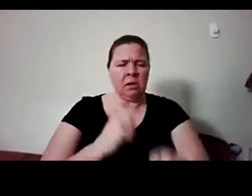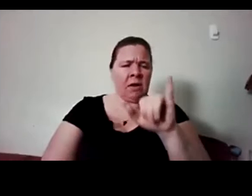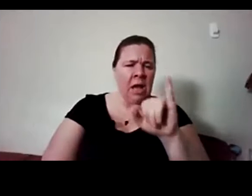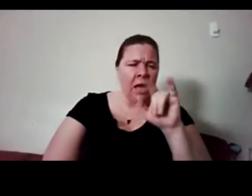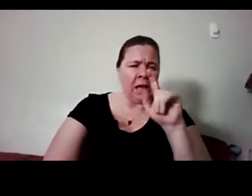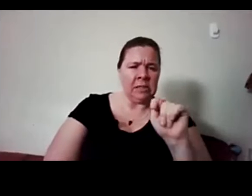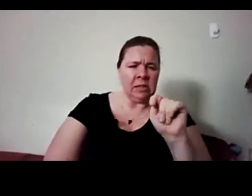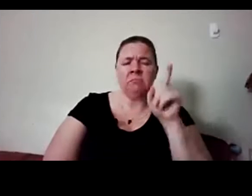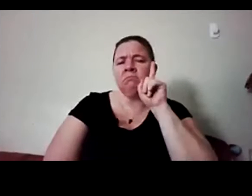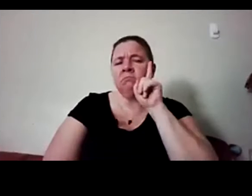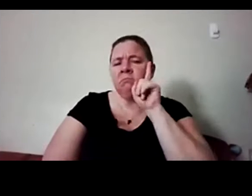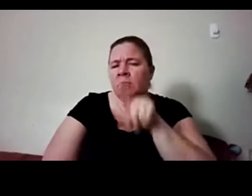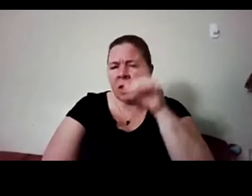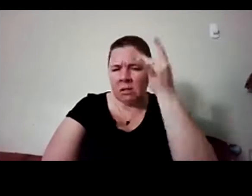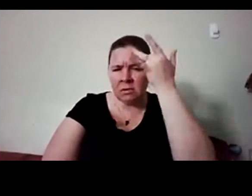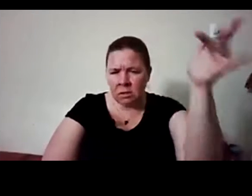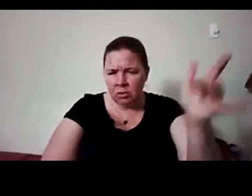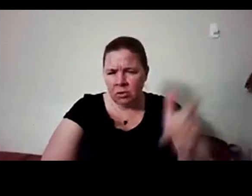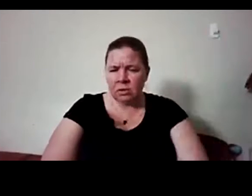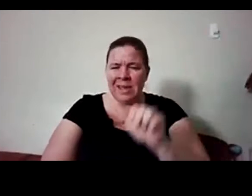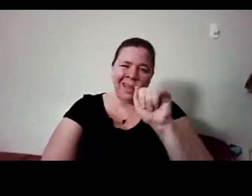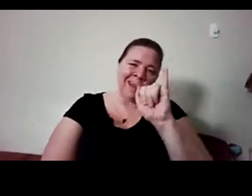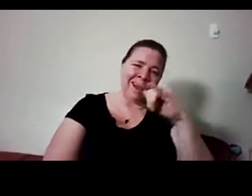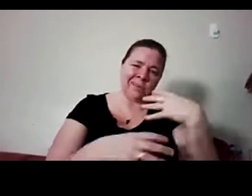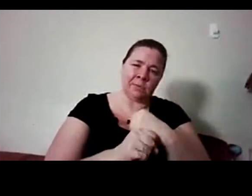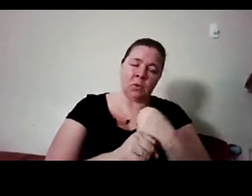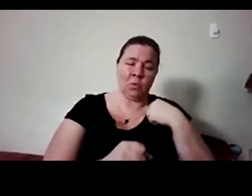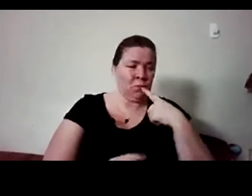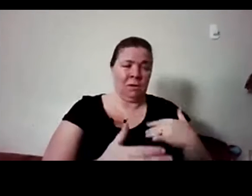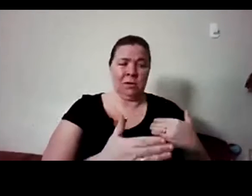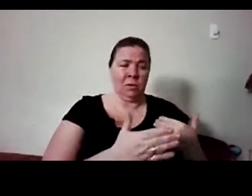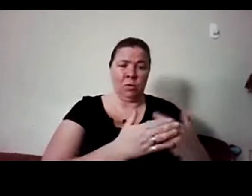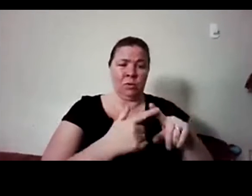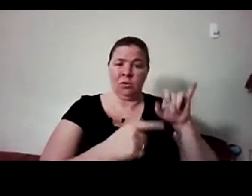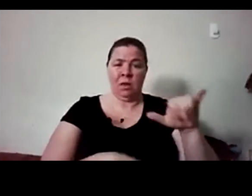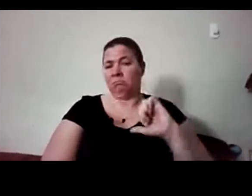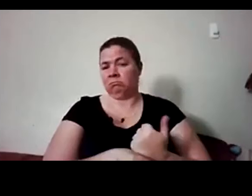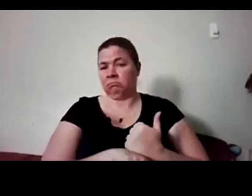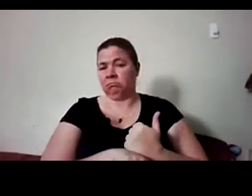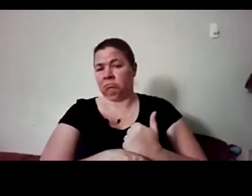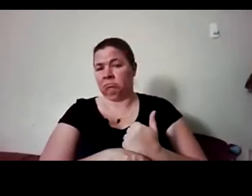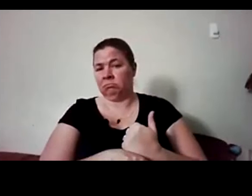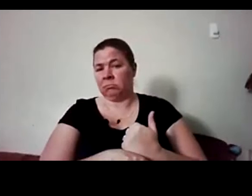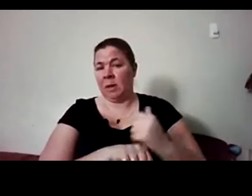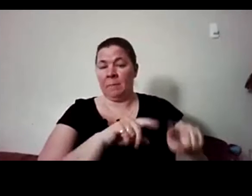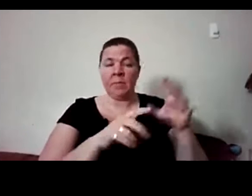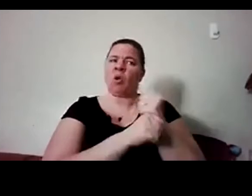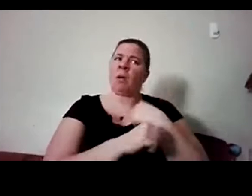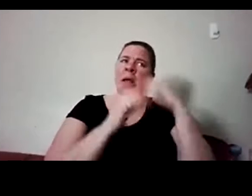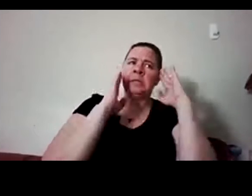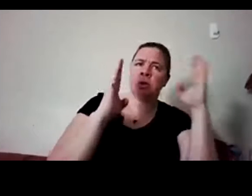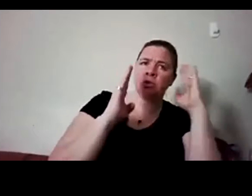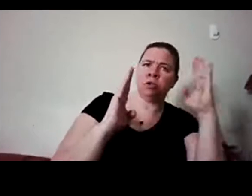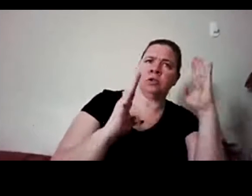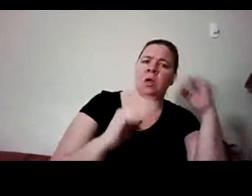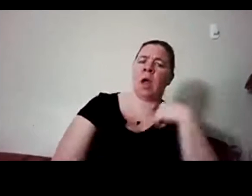artificial intelligence. Now he's saying we are closer to launch. Well, the least he did was, got my attention. He got my